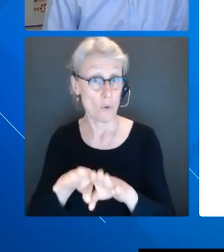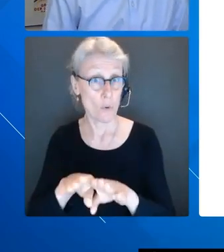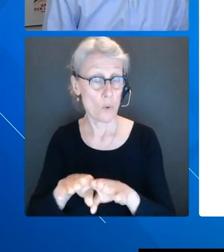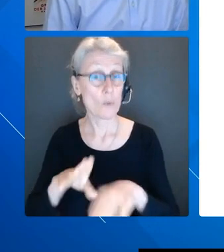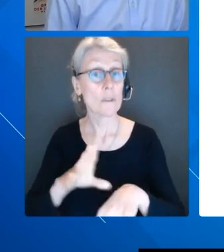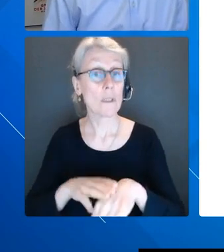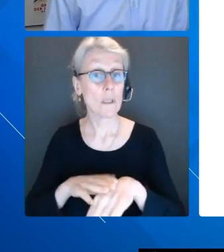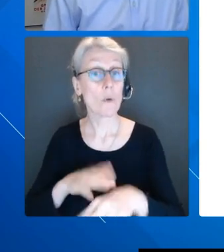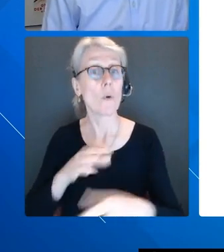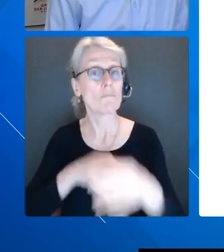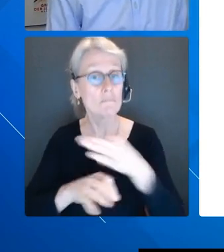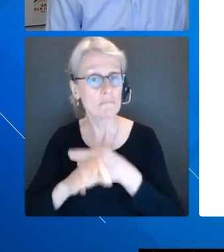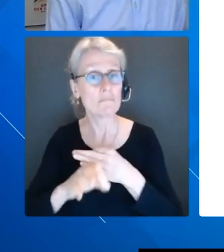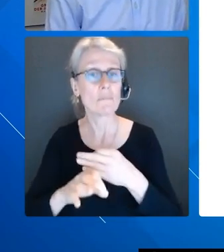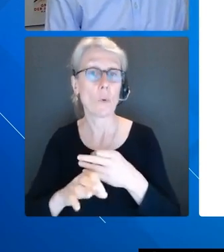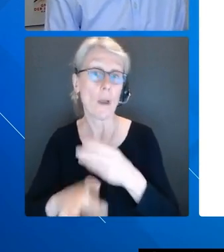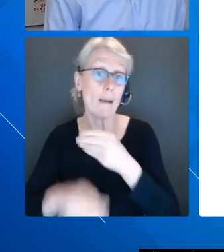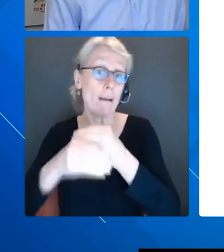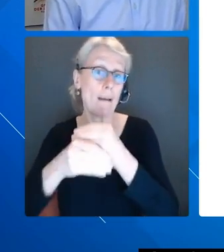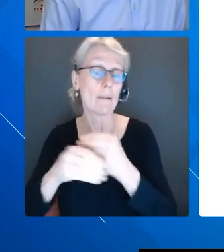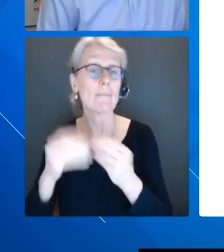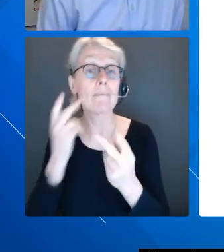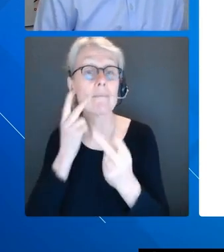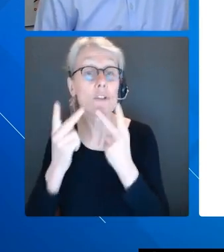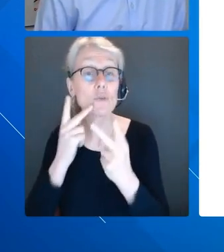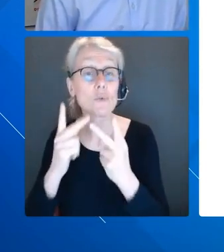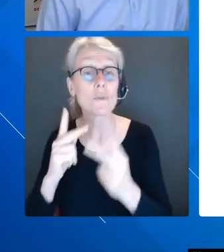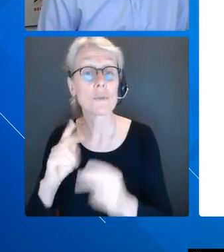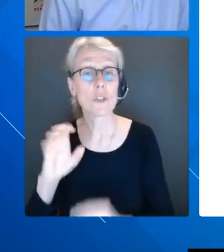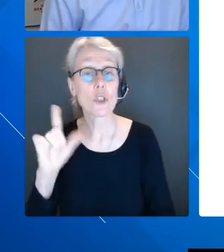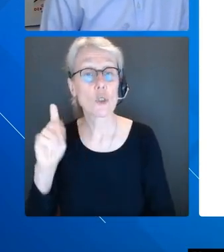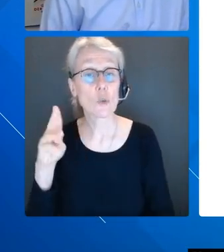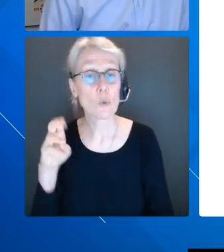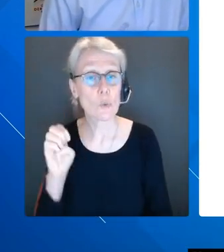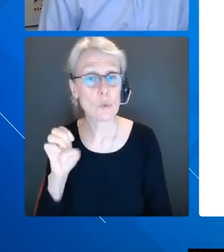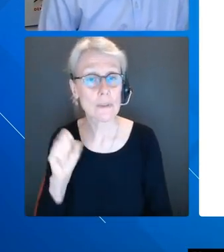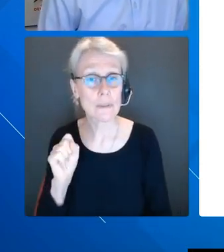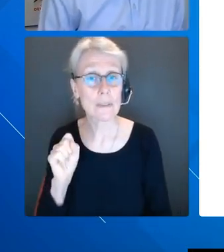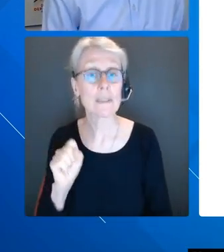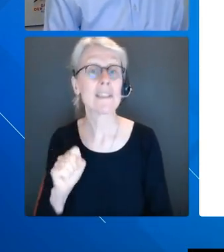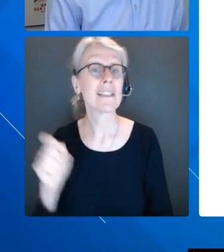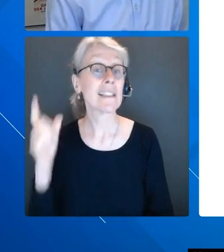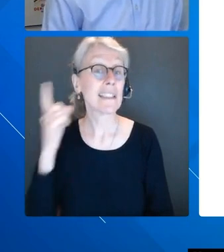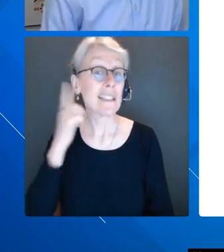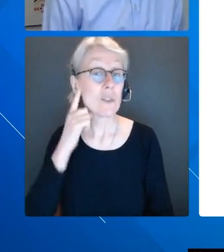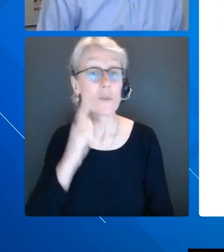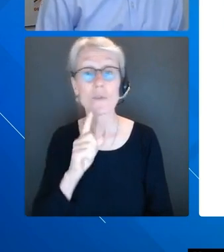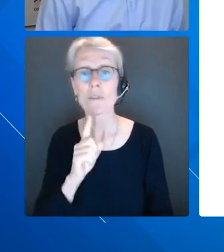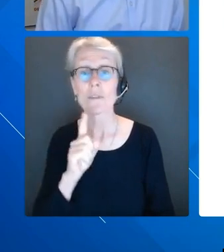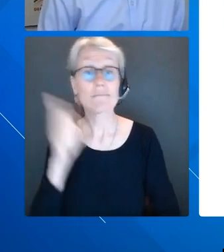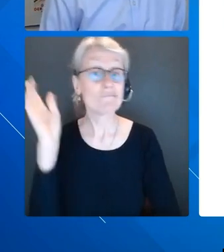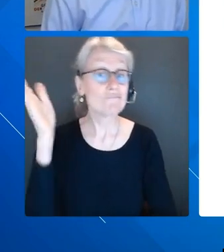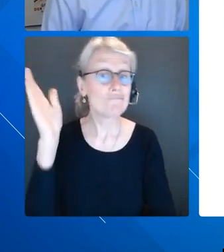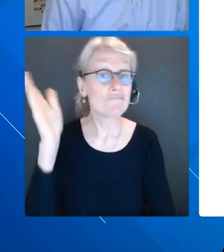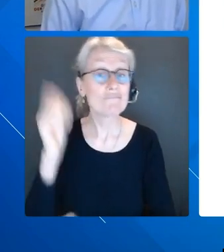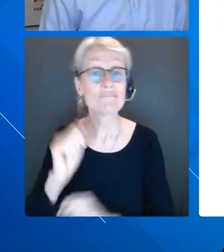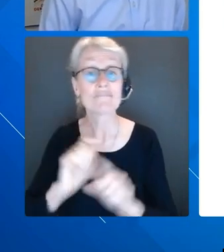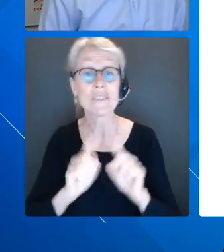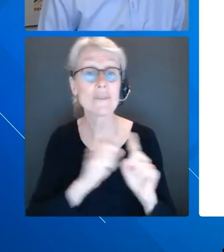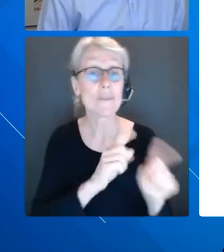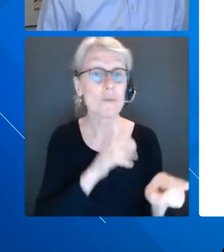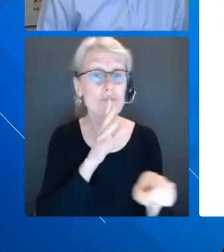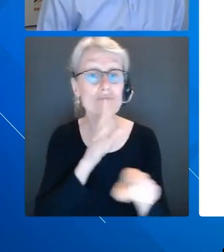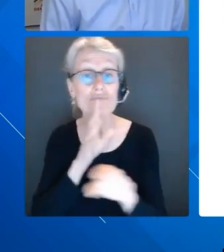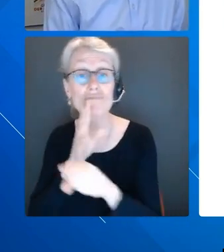visual clues in addition to those audio prompts, audible prompts. I'm unable to hear voices in multimedia presentations. I require captions